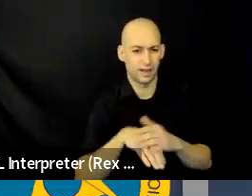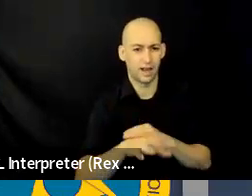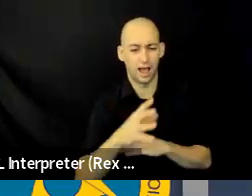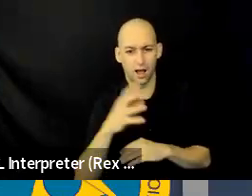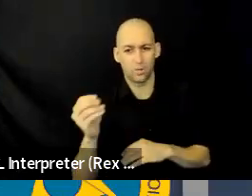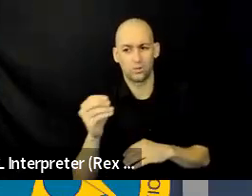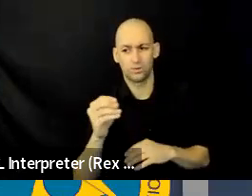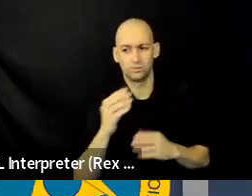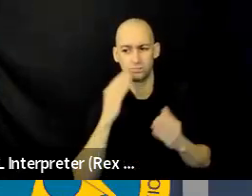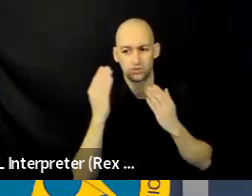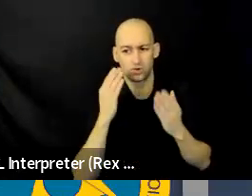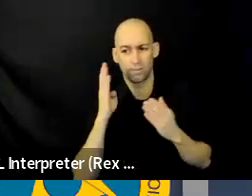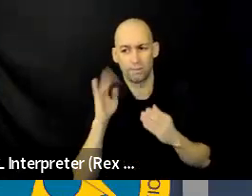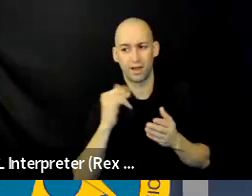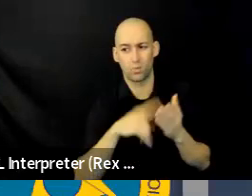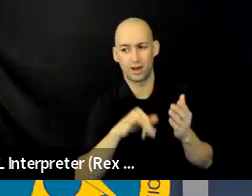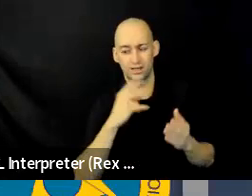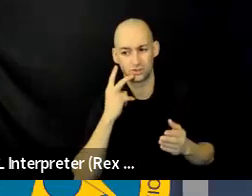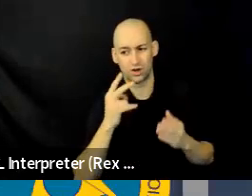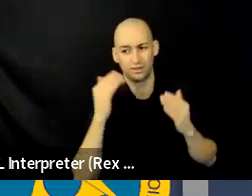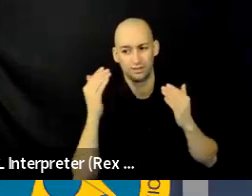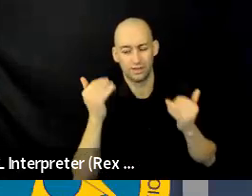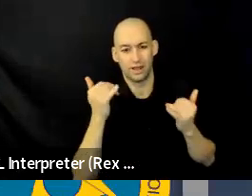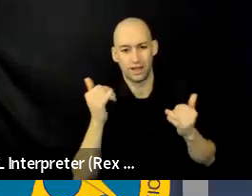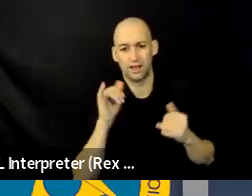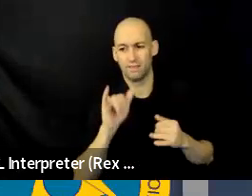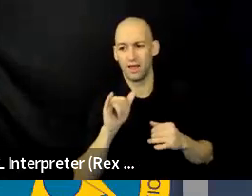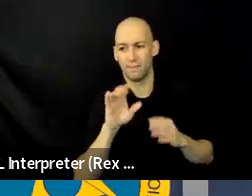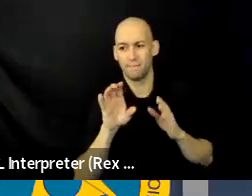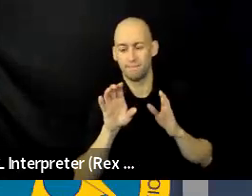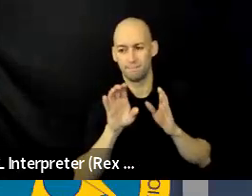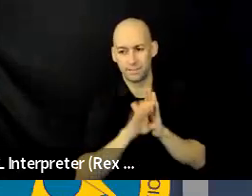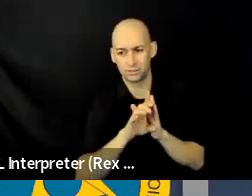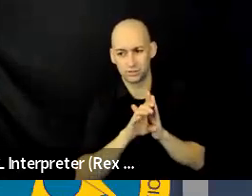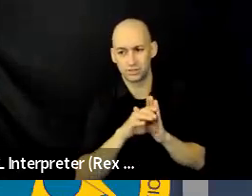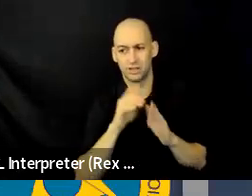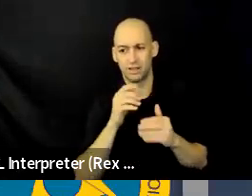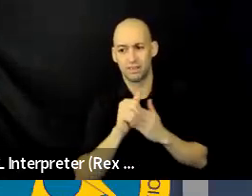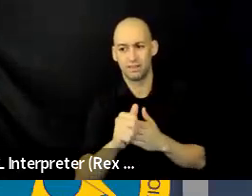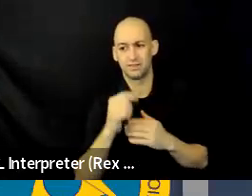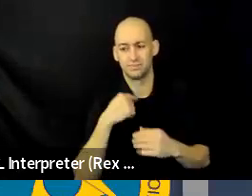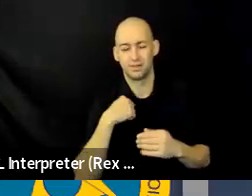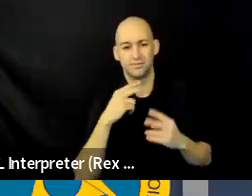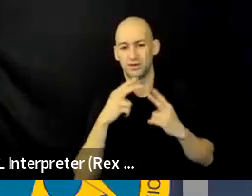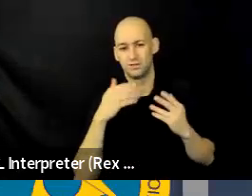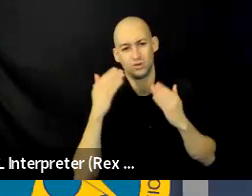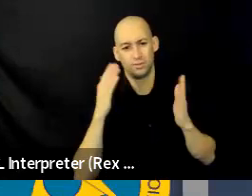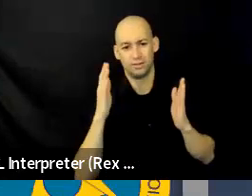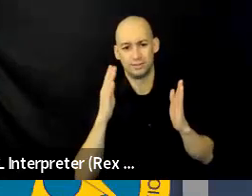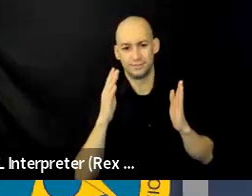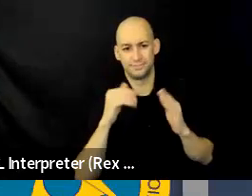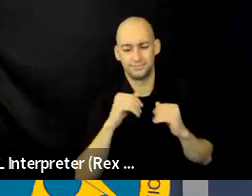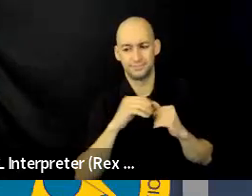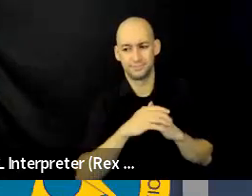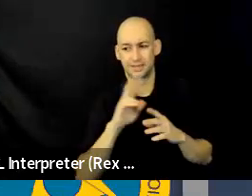what I saw today. If those depictions were accurate, it leaves me very troubled. And the second, as